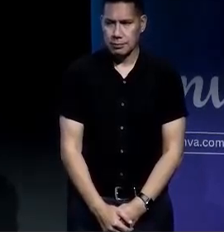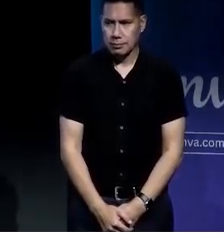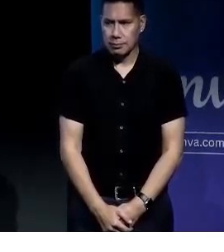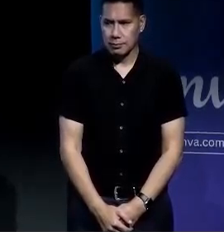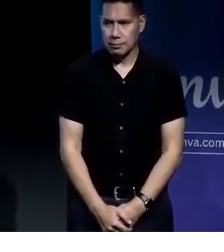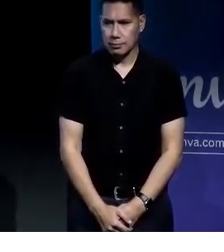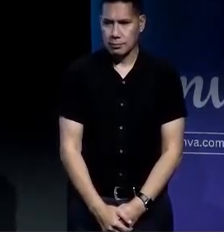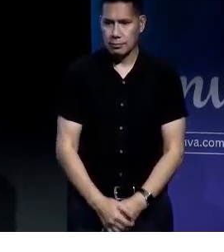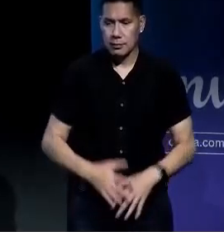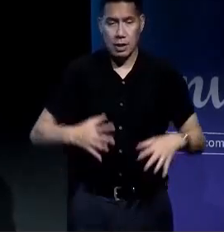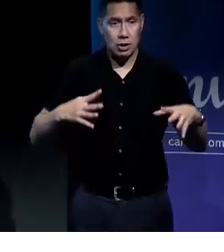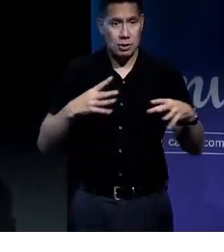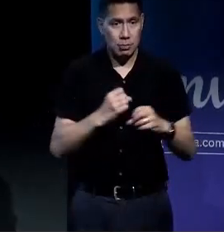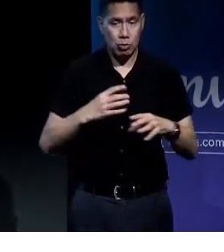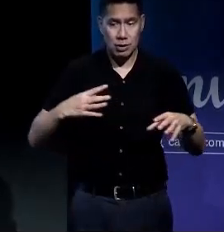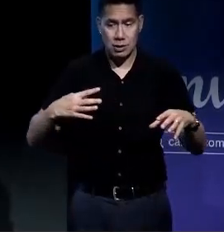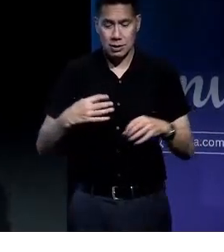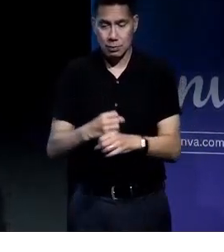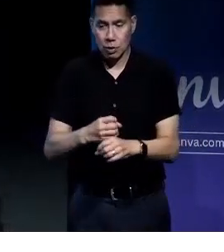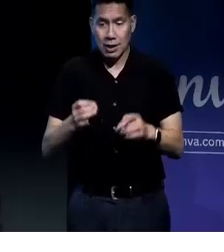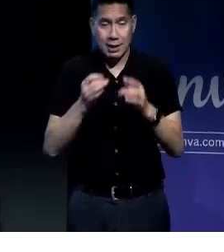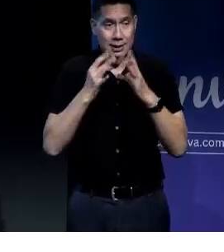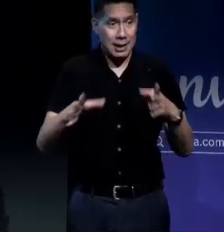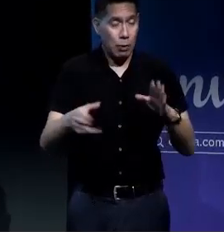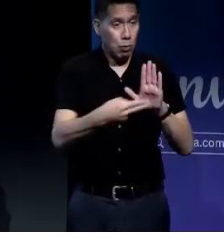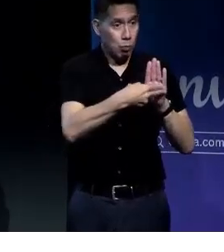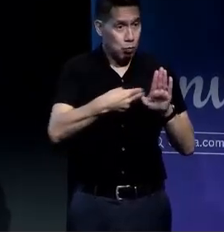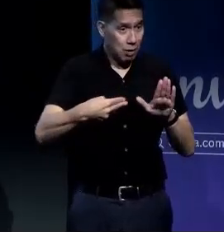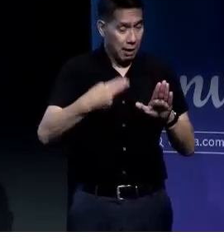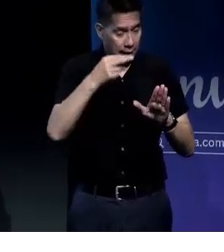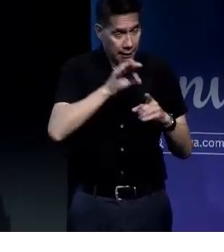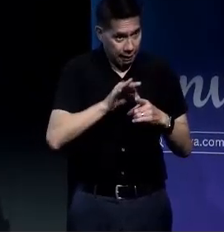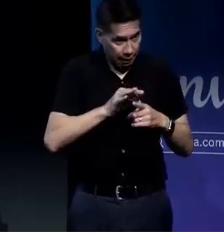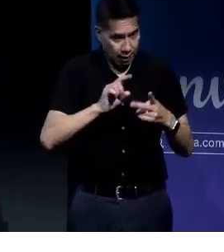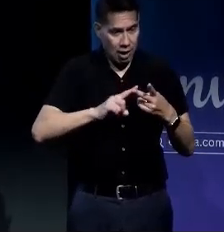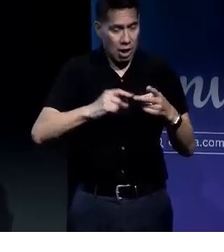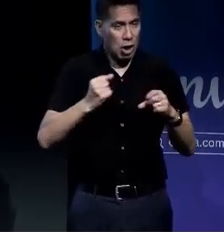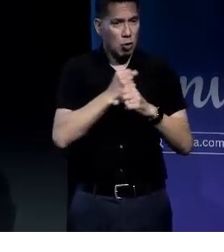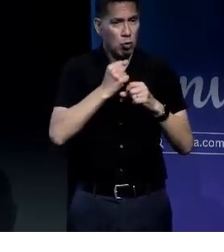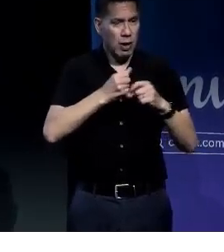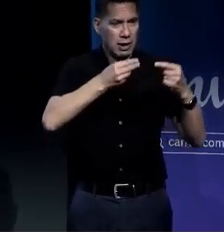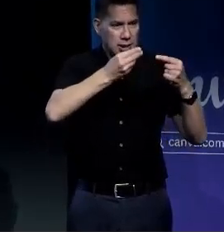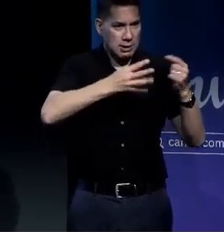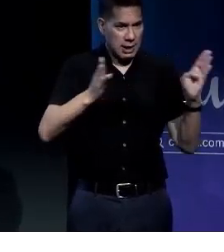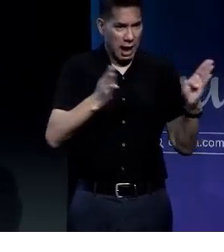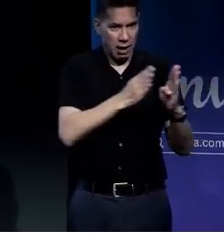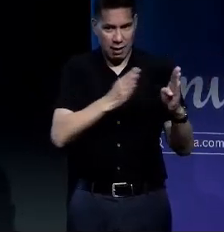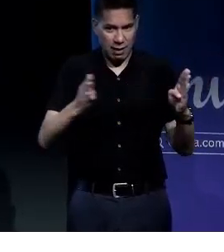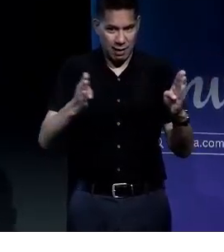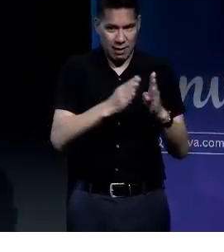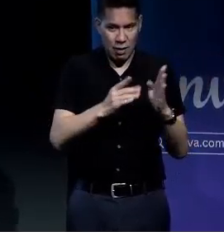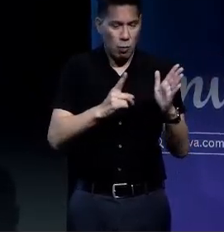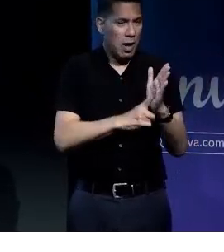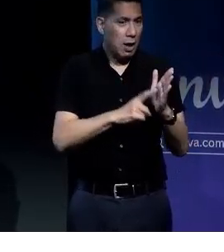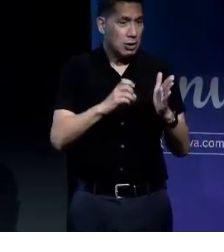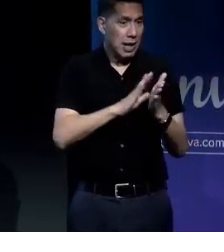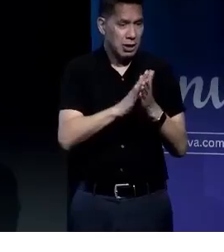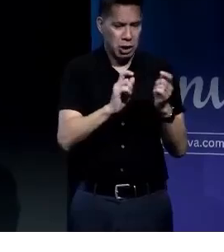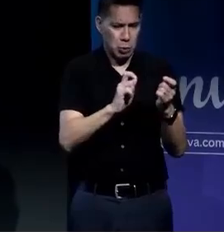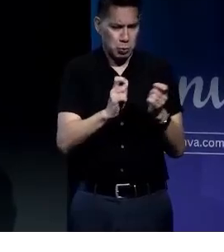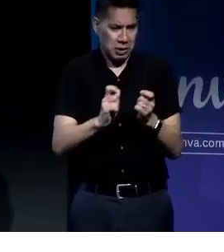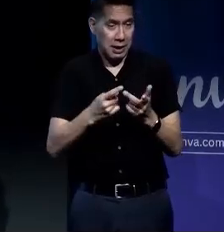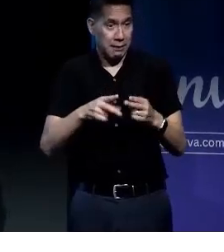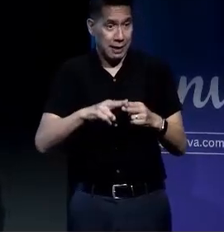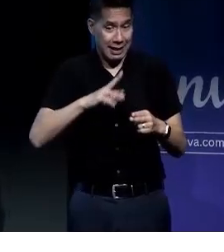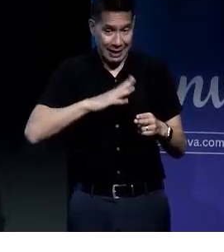So a summary, start with your brand colours, create the scale using LCH and tweak it up if necessary,